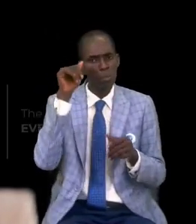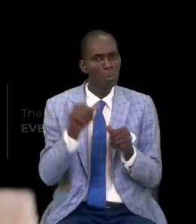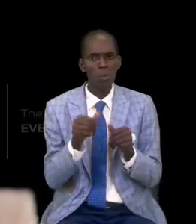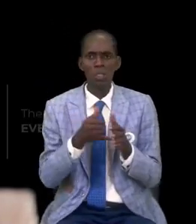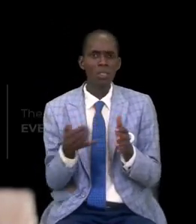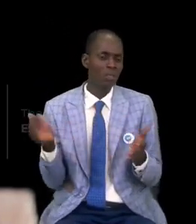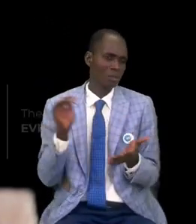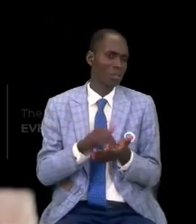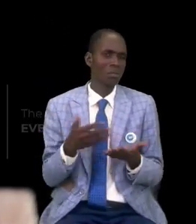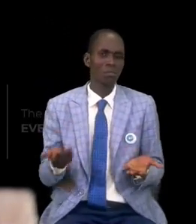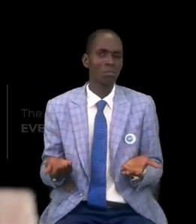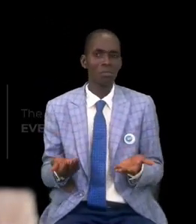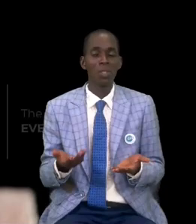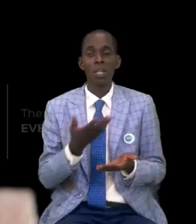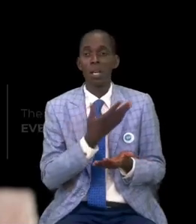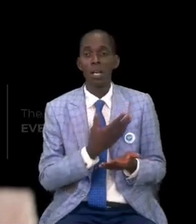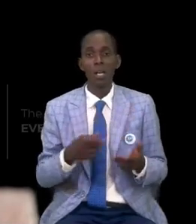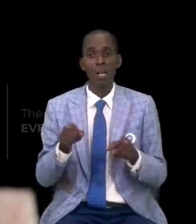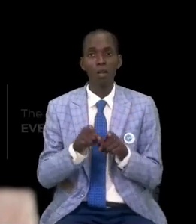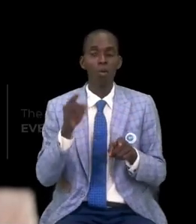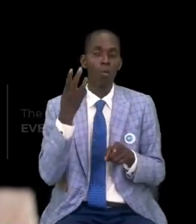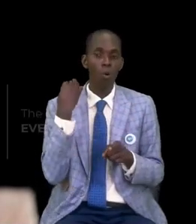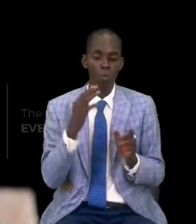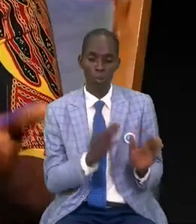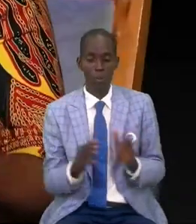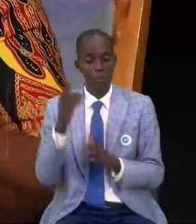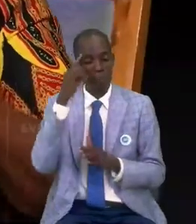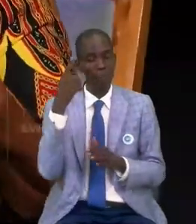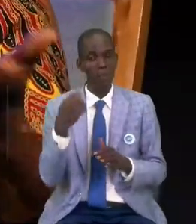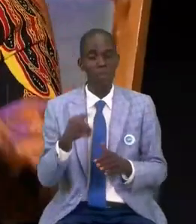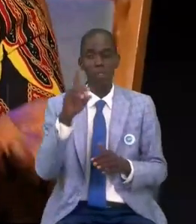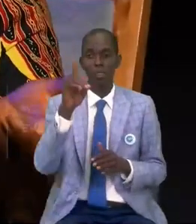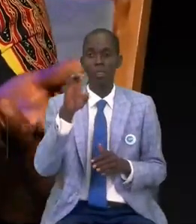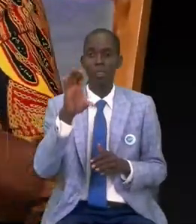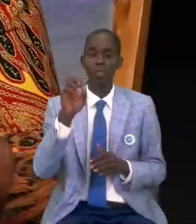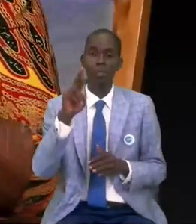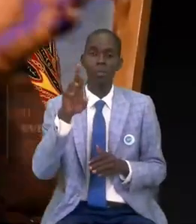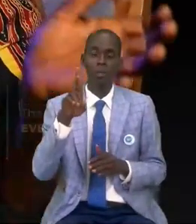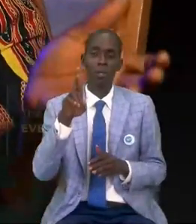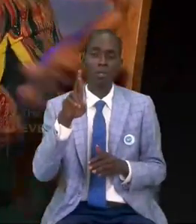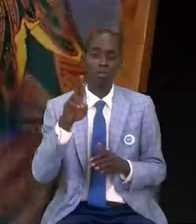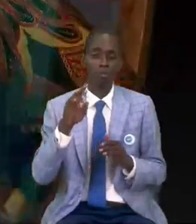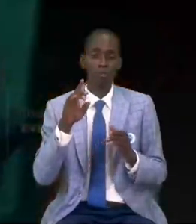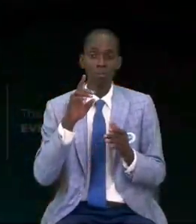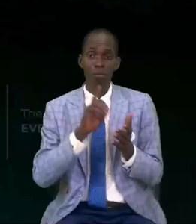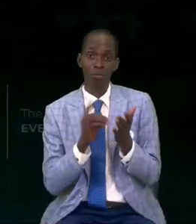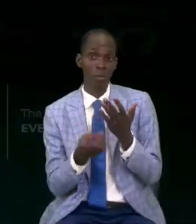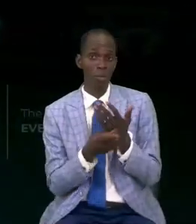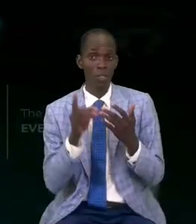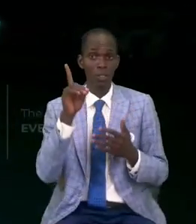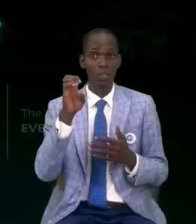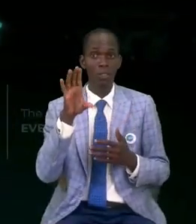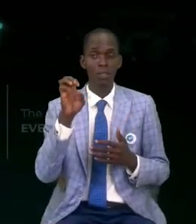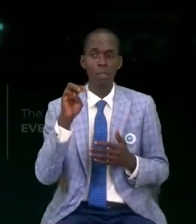that year, one spirit now said, how about that problem? I begin to look for it. I do not see it again. Like now, I